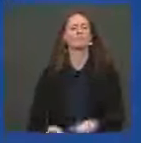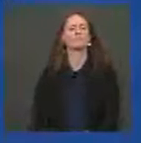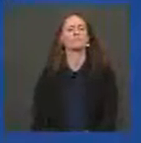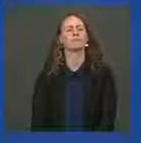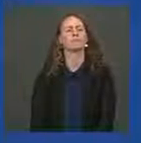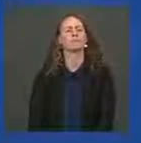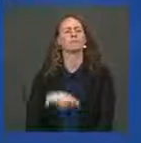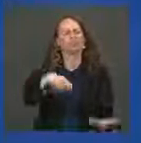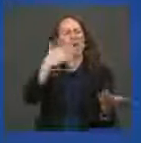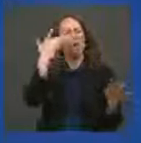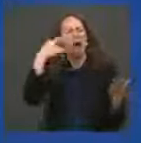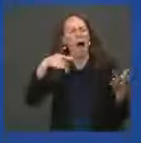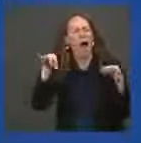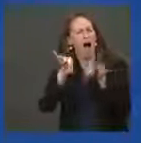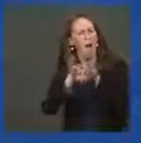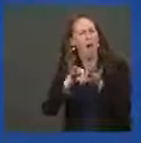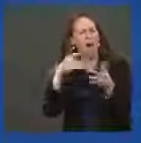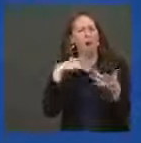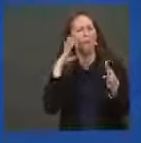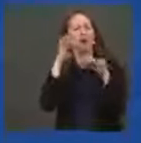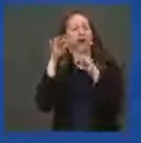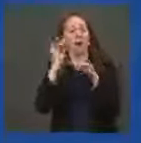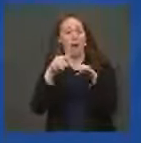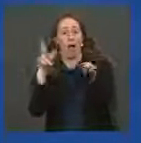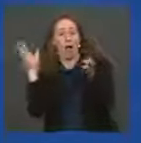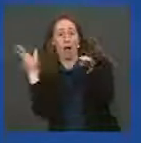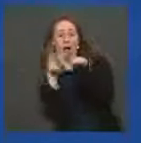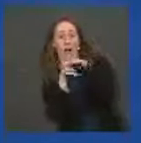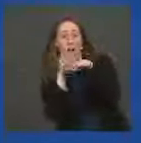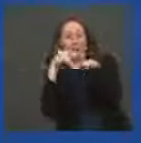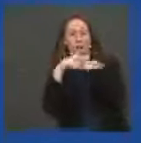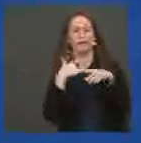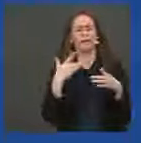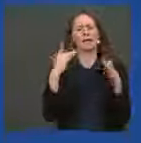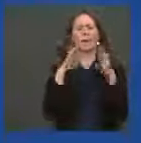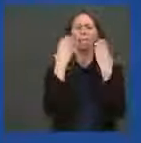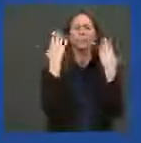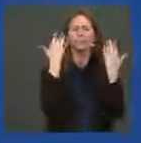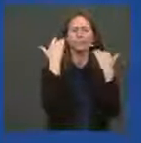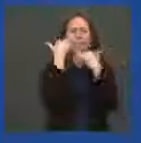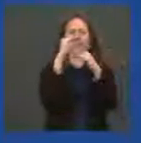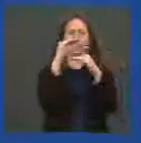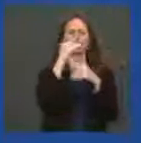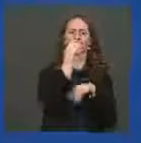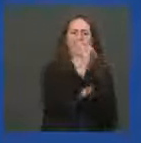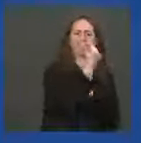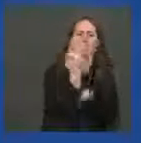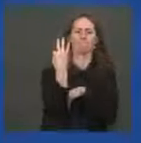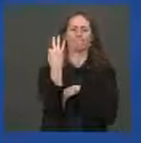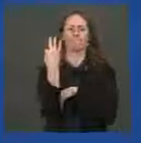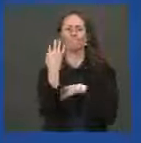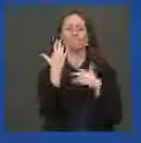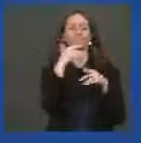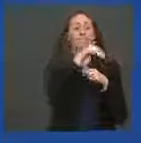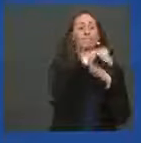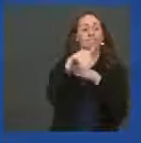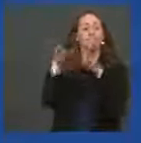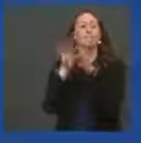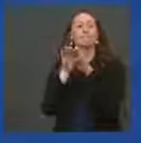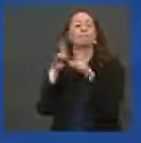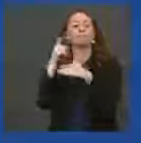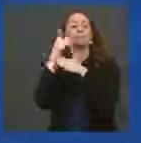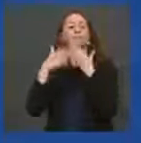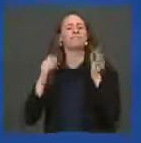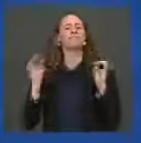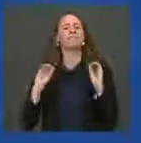ports have only been open during the week, Monday through Friday, and they're generally closed down at nights and on weekends. By